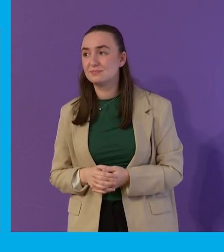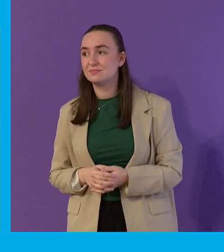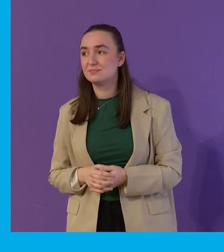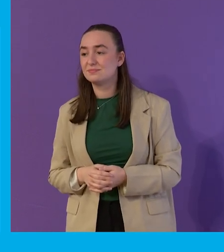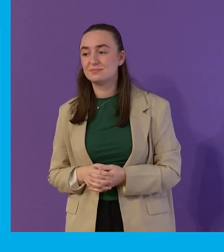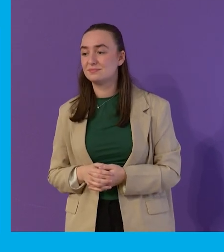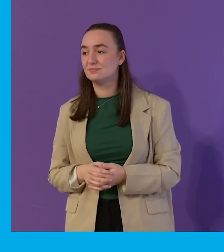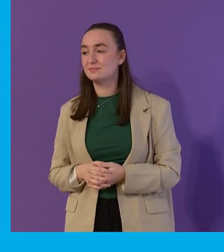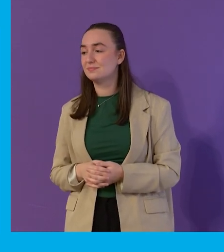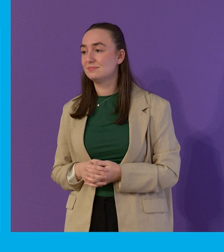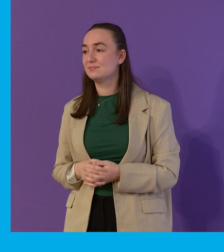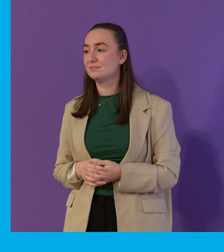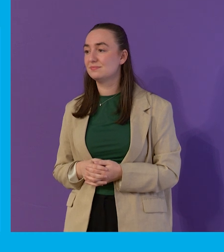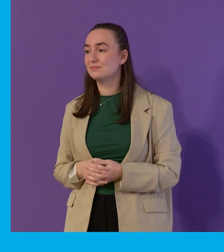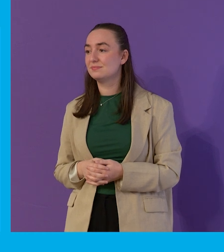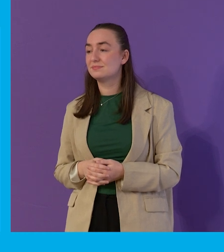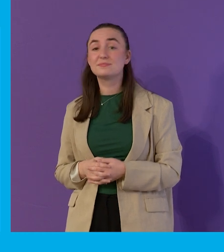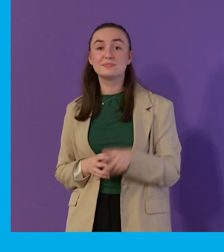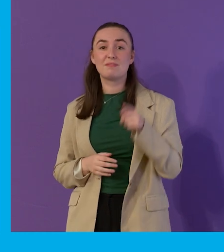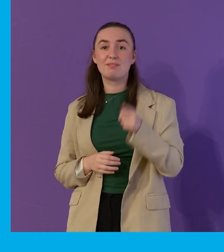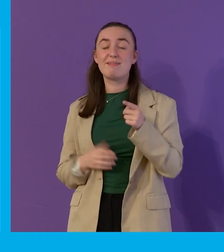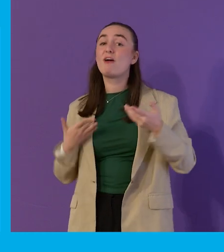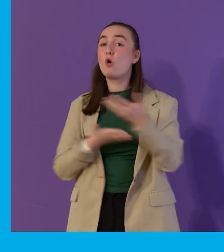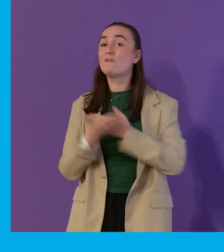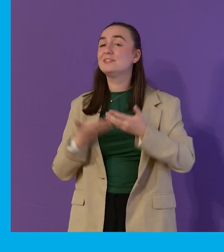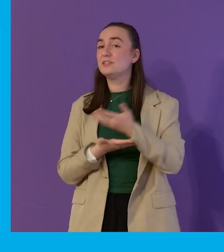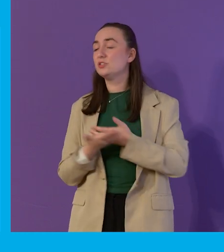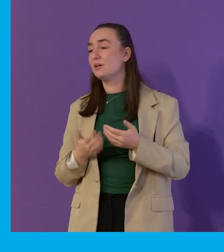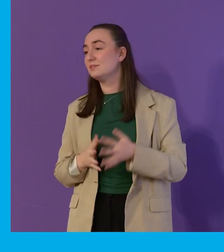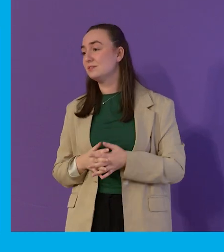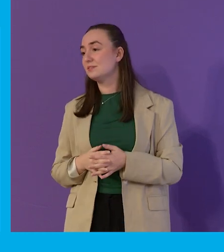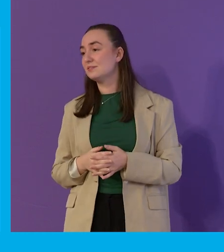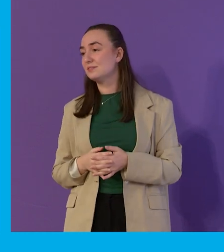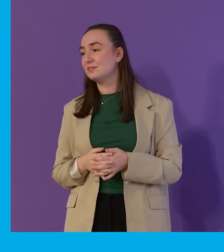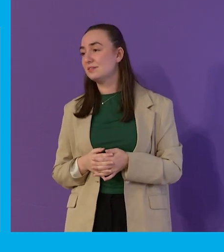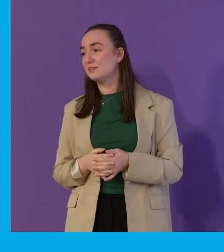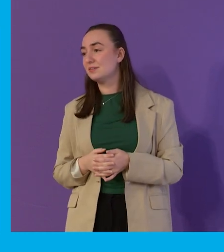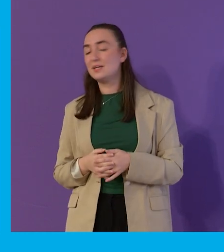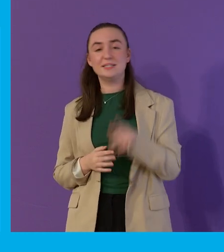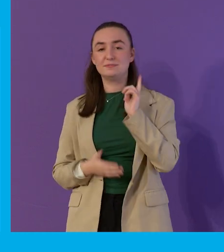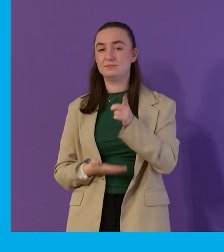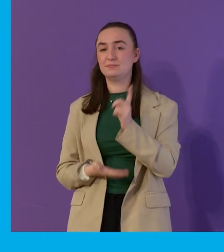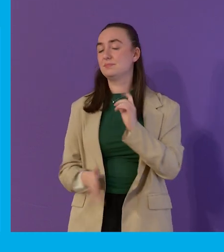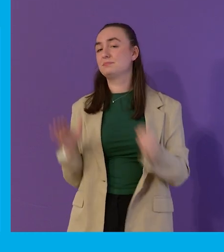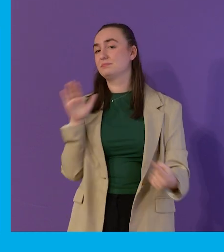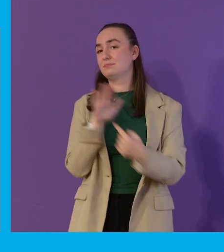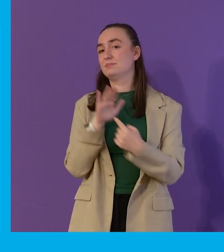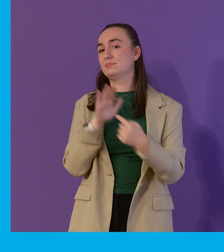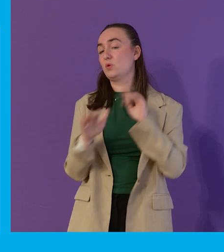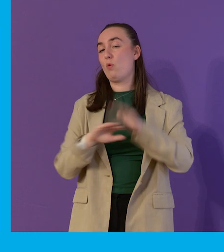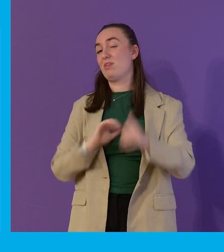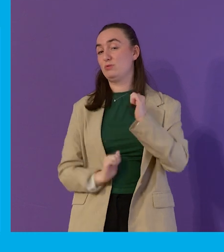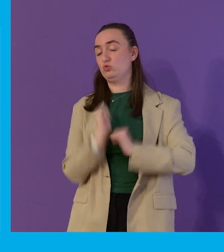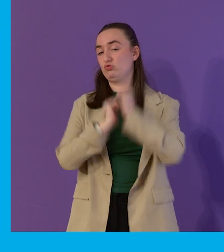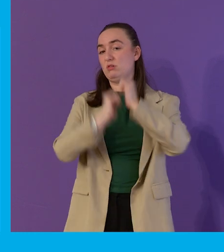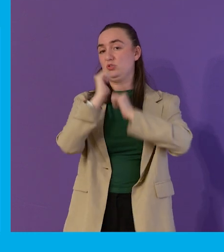this? So I think that conversation is one that, and it picks up on Adam's point about a fundamental conversation about the structure